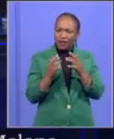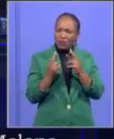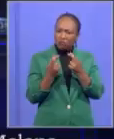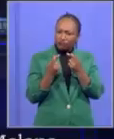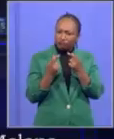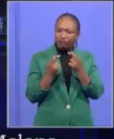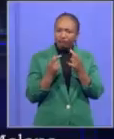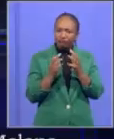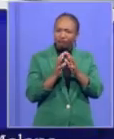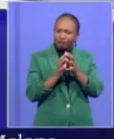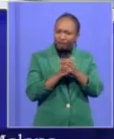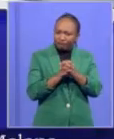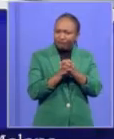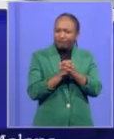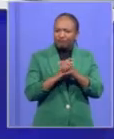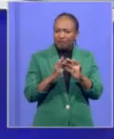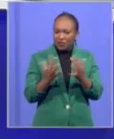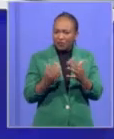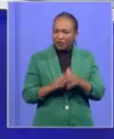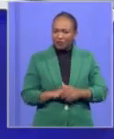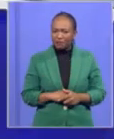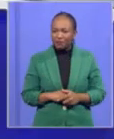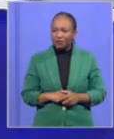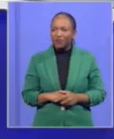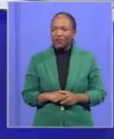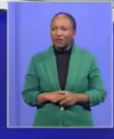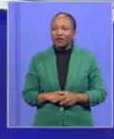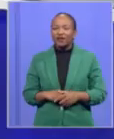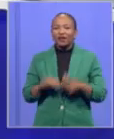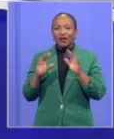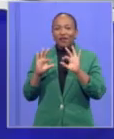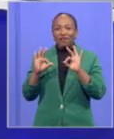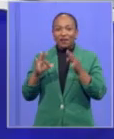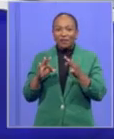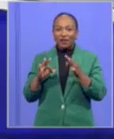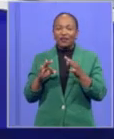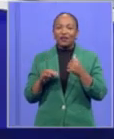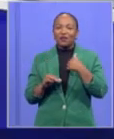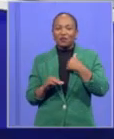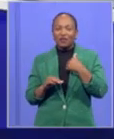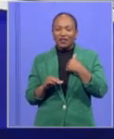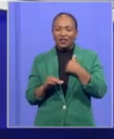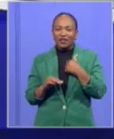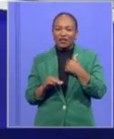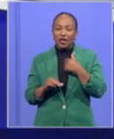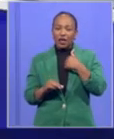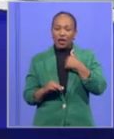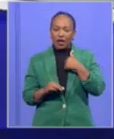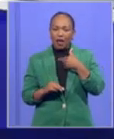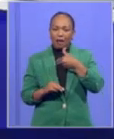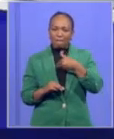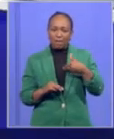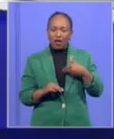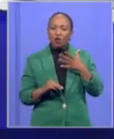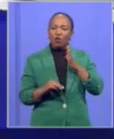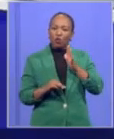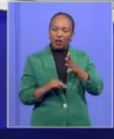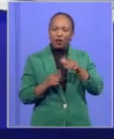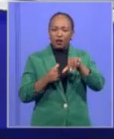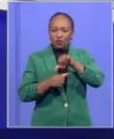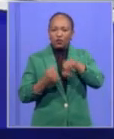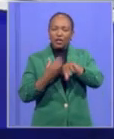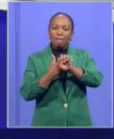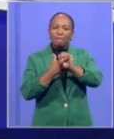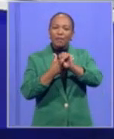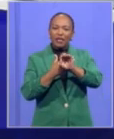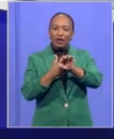lelapa. Ya ka lelapa nna le mme re tsere tshwetso ya gore re a go ya ko mafaratlhatlheng re go